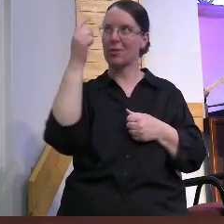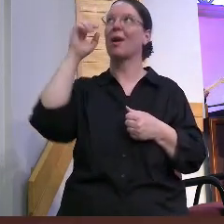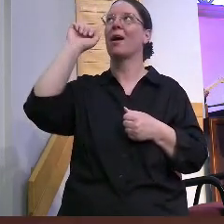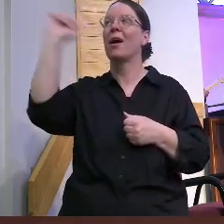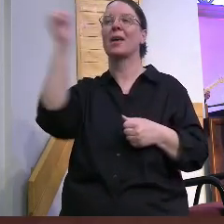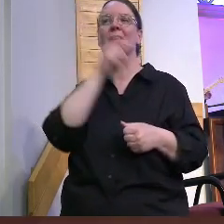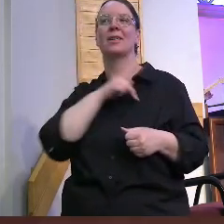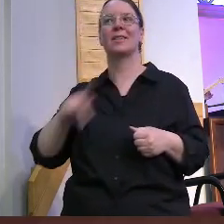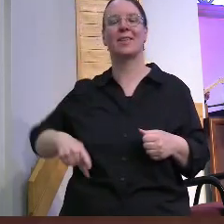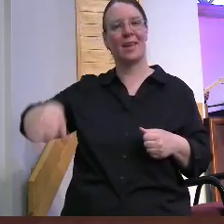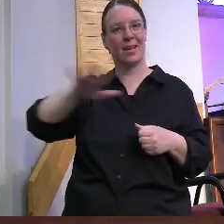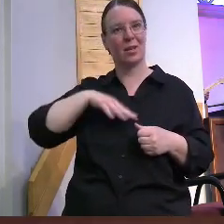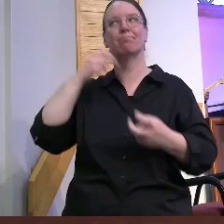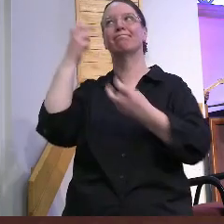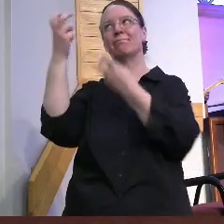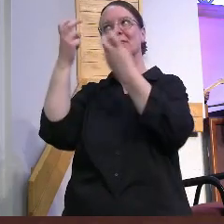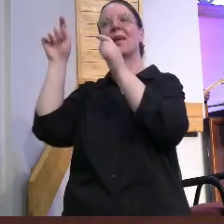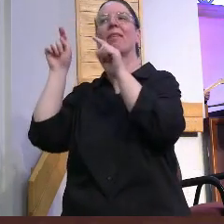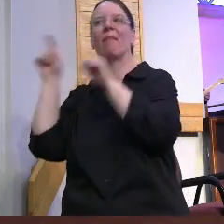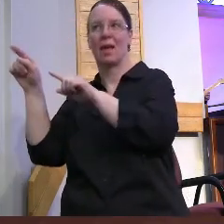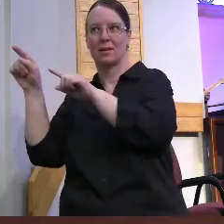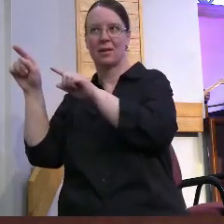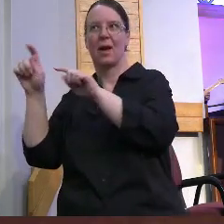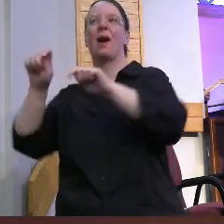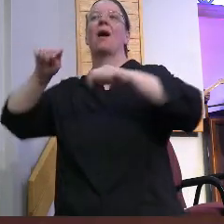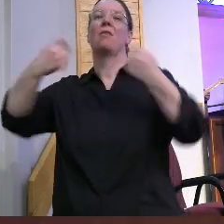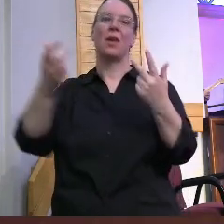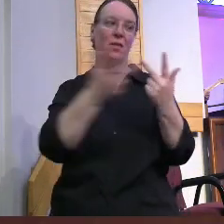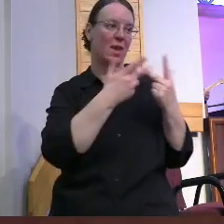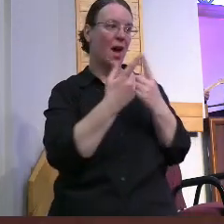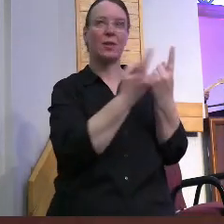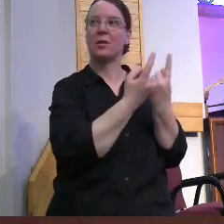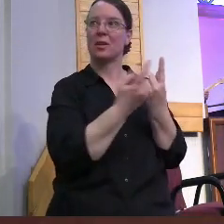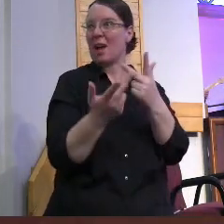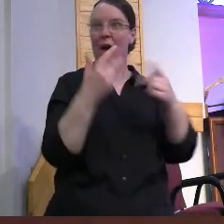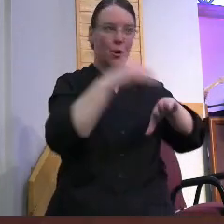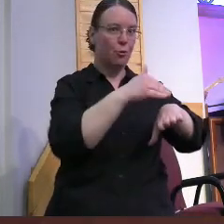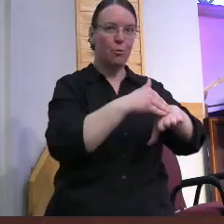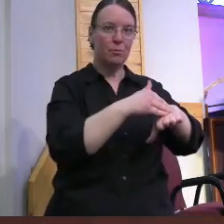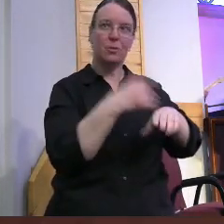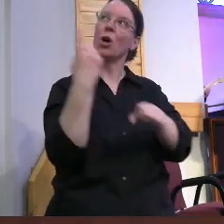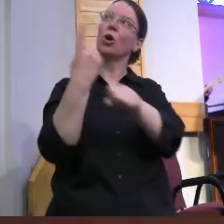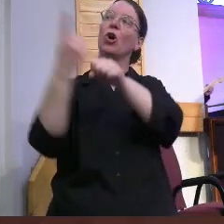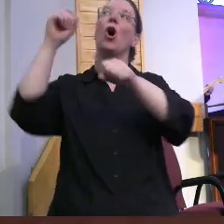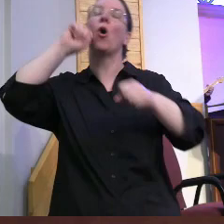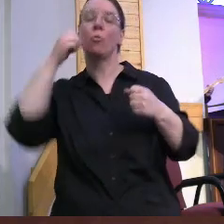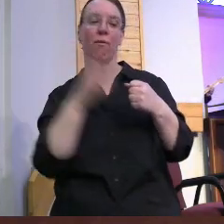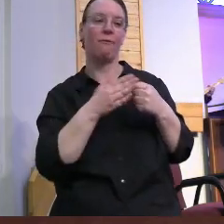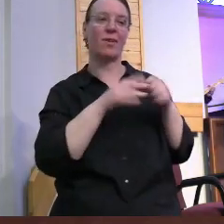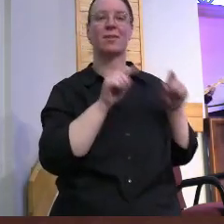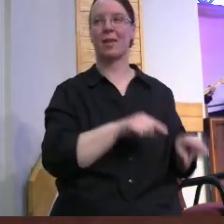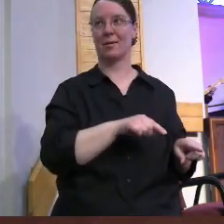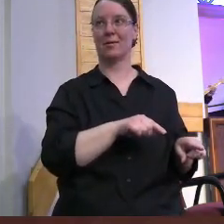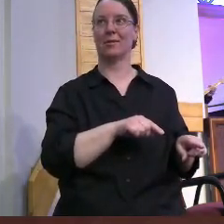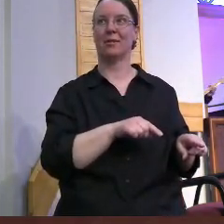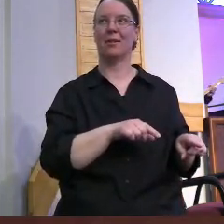righteousness. And all the things you're worried about will be taken care of. The needs, all your needs will be taken care